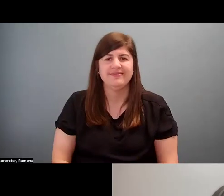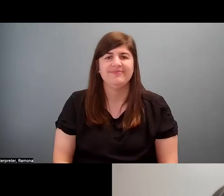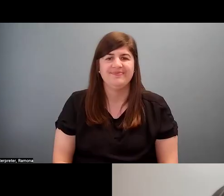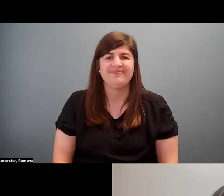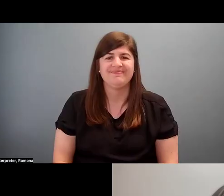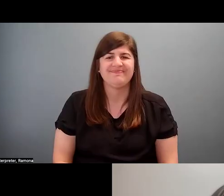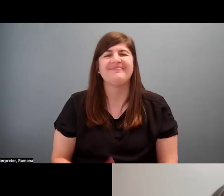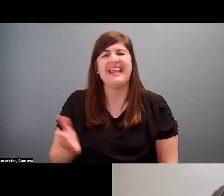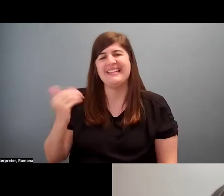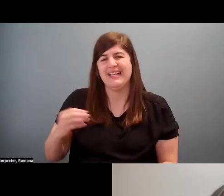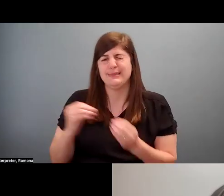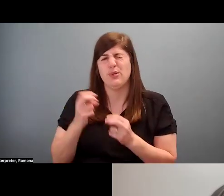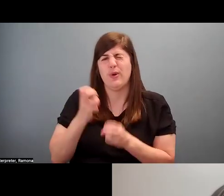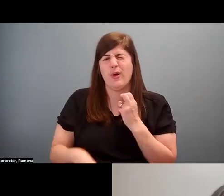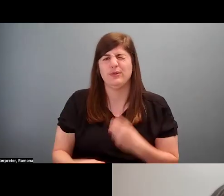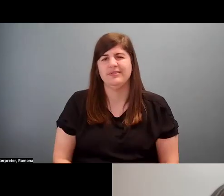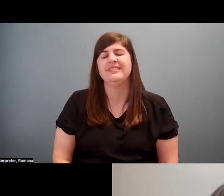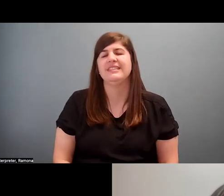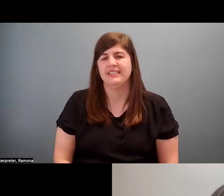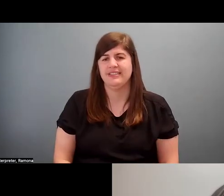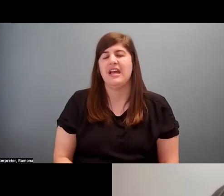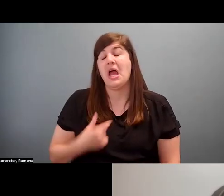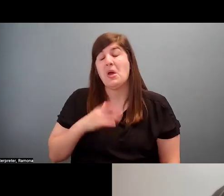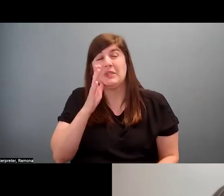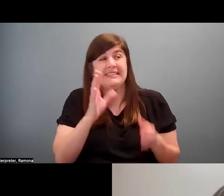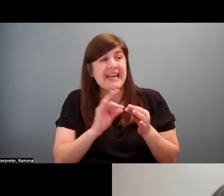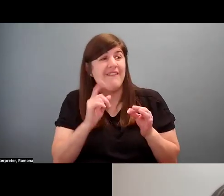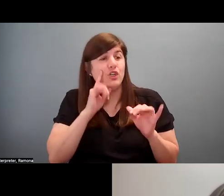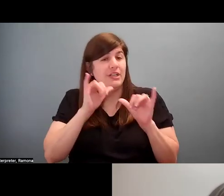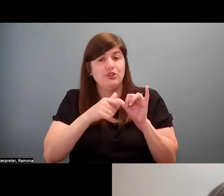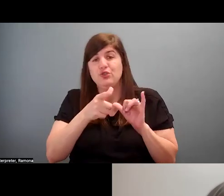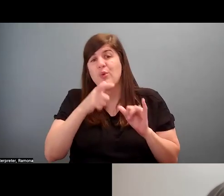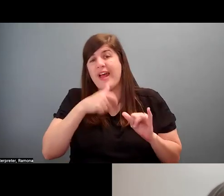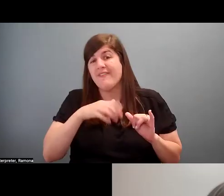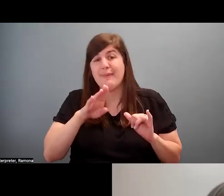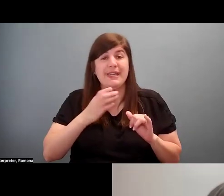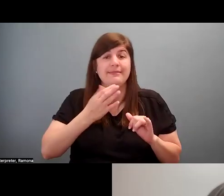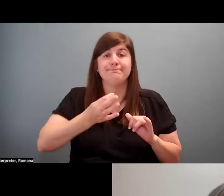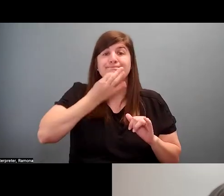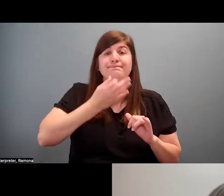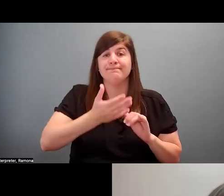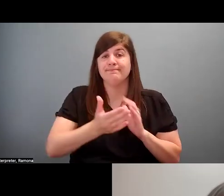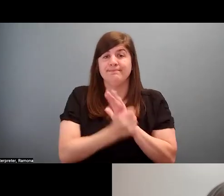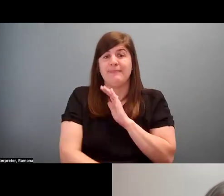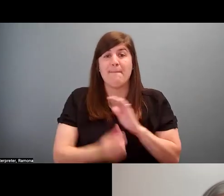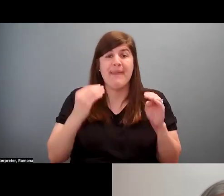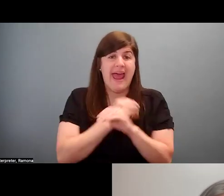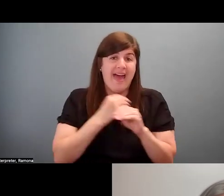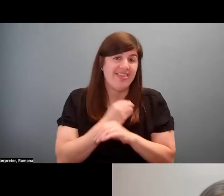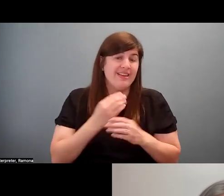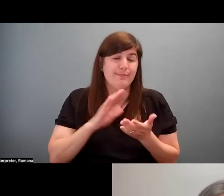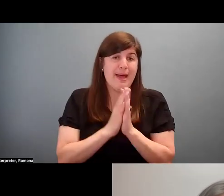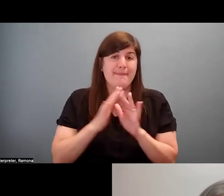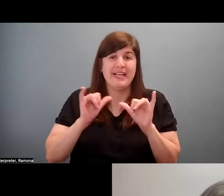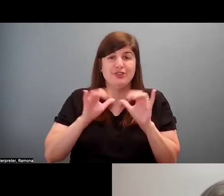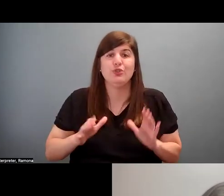harder. Um, I will say for engineering, you don't have to be good at math to be an engineer. Don't